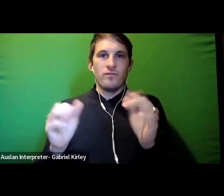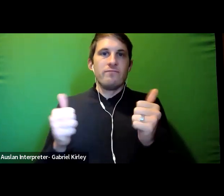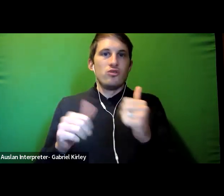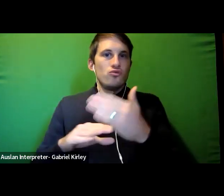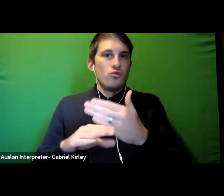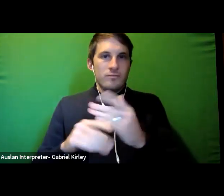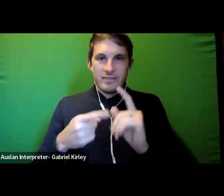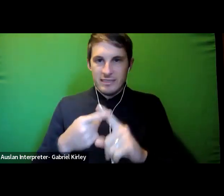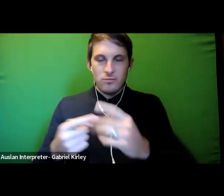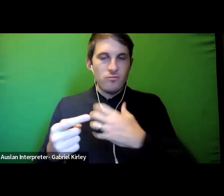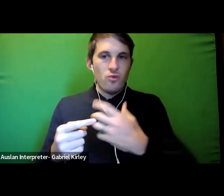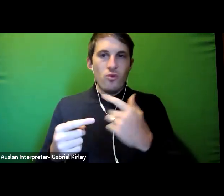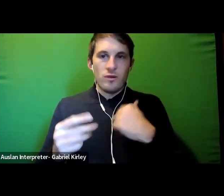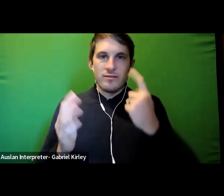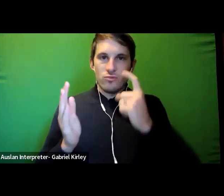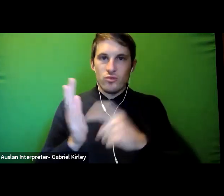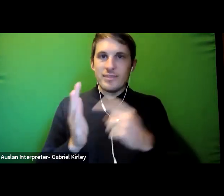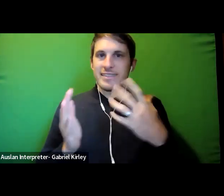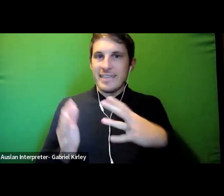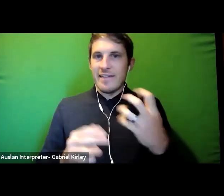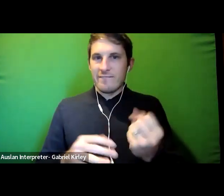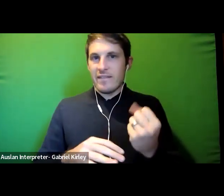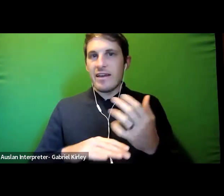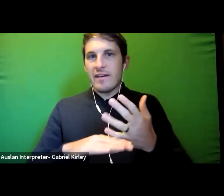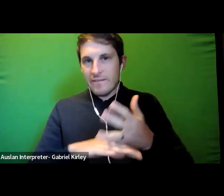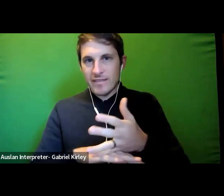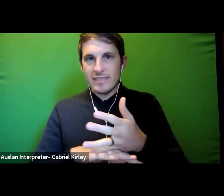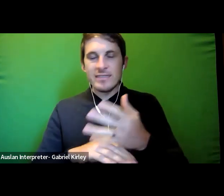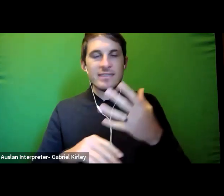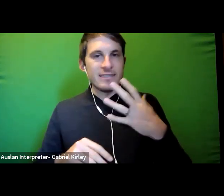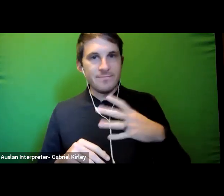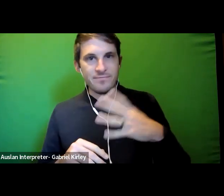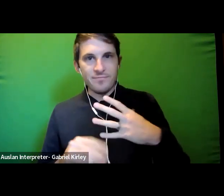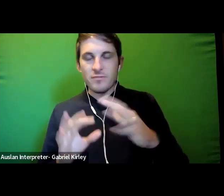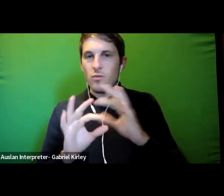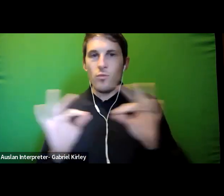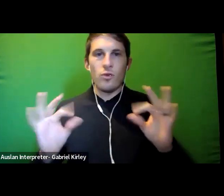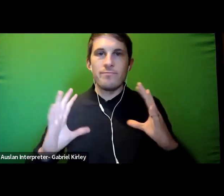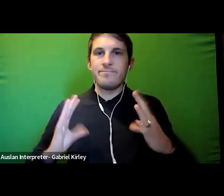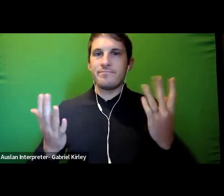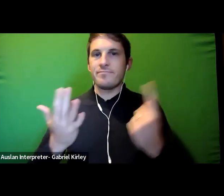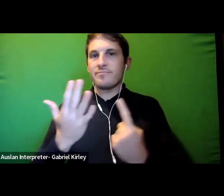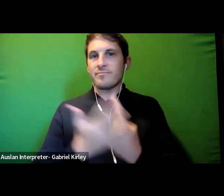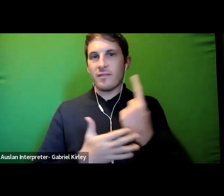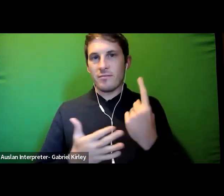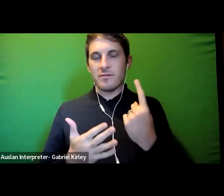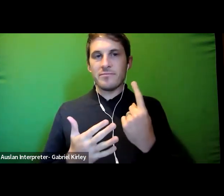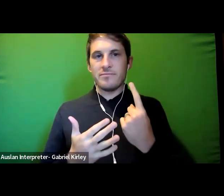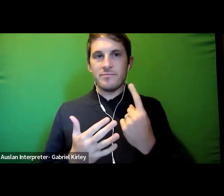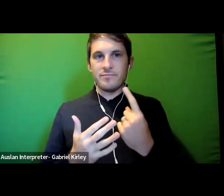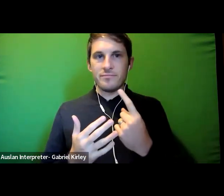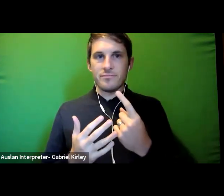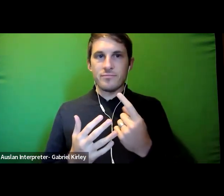need to acknowledge the fact that there's going to be effort required. It's not going to just happen through... You know, it has happened throughout you